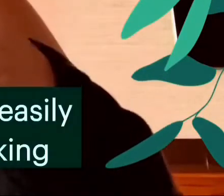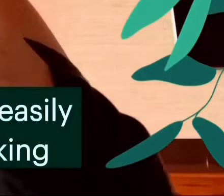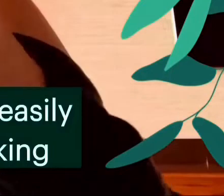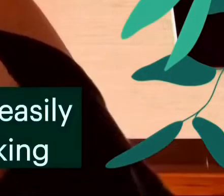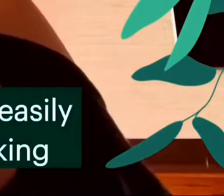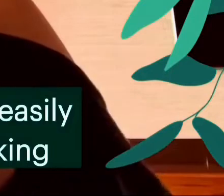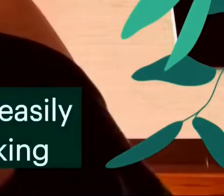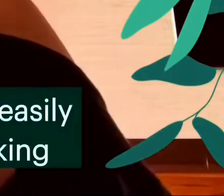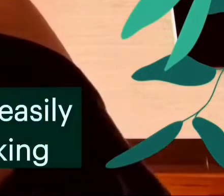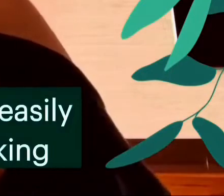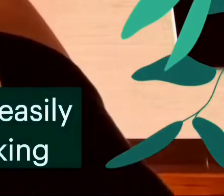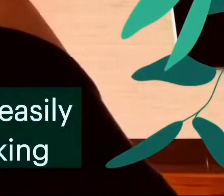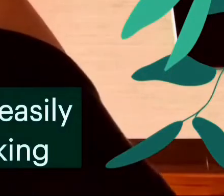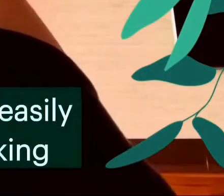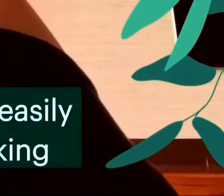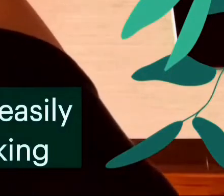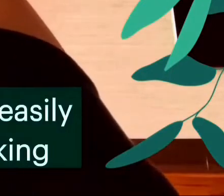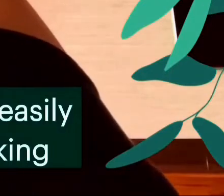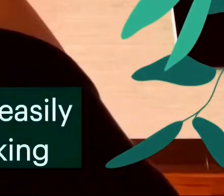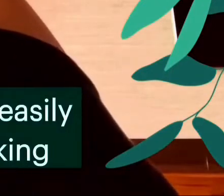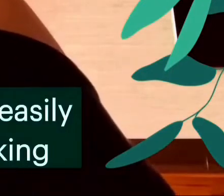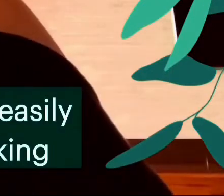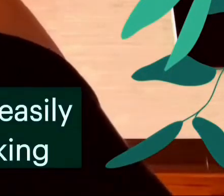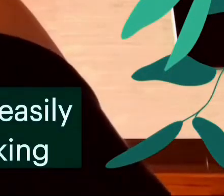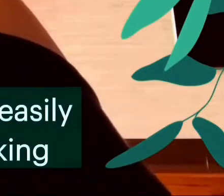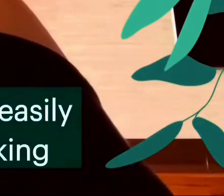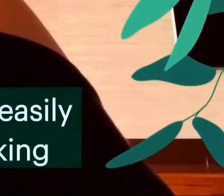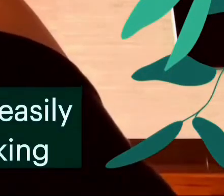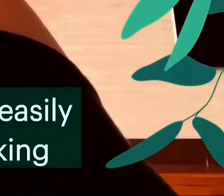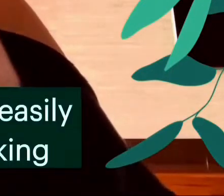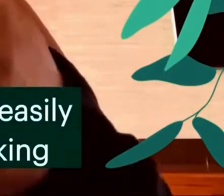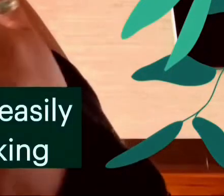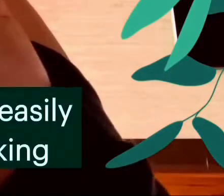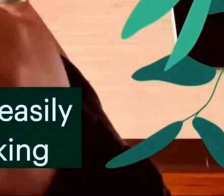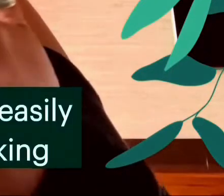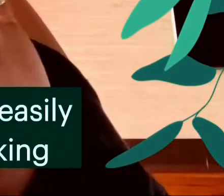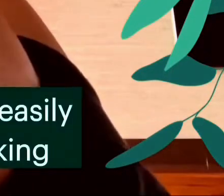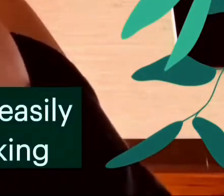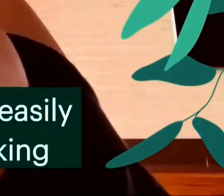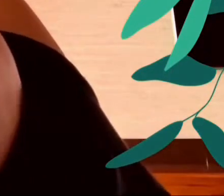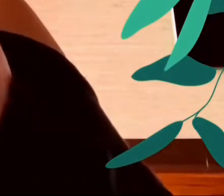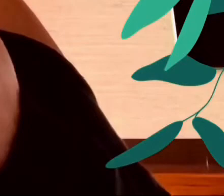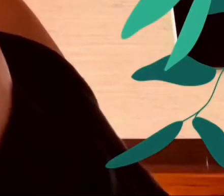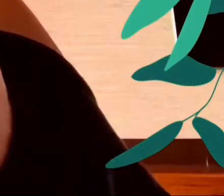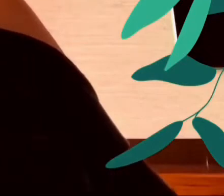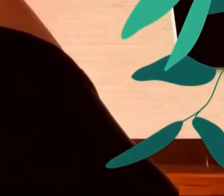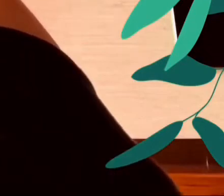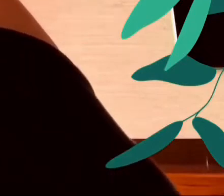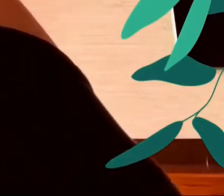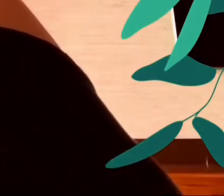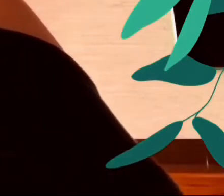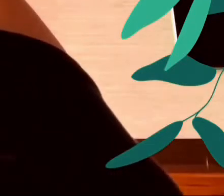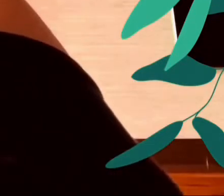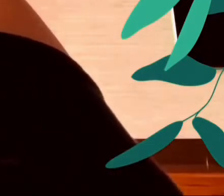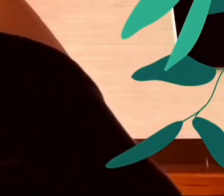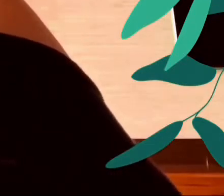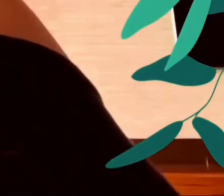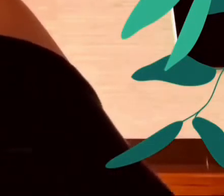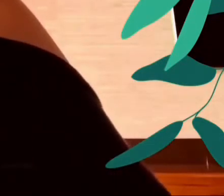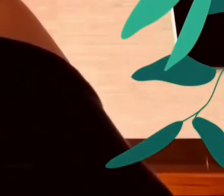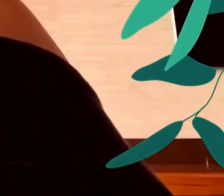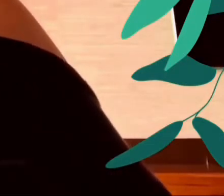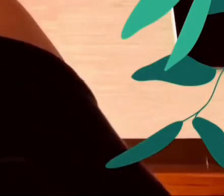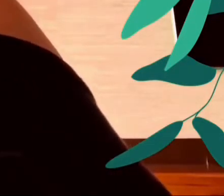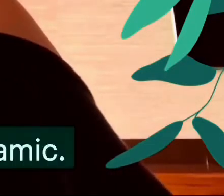so small and easily controlled, and who are now working in the realm of questioning everything to